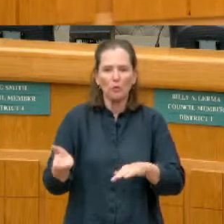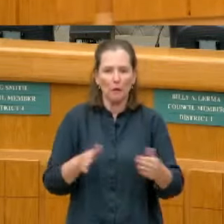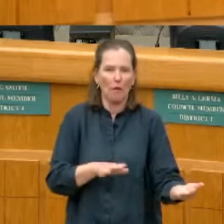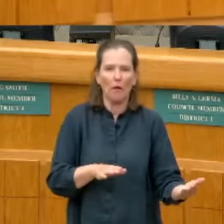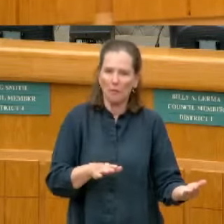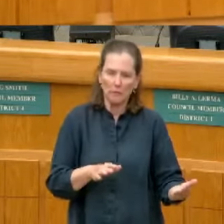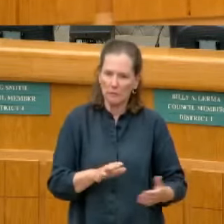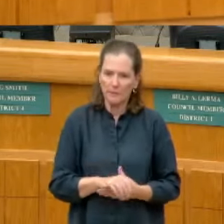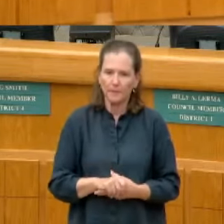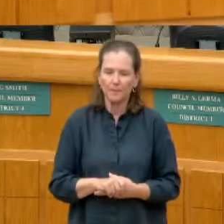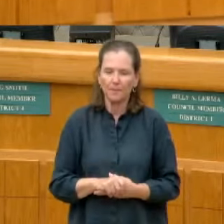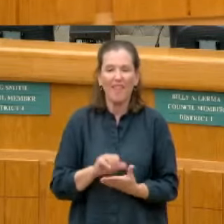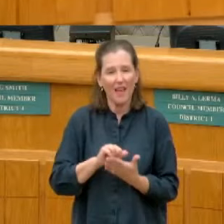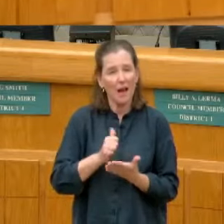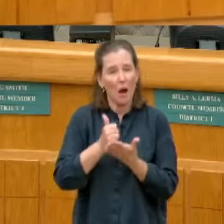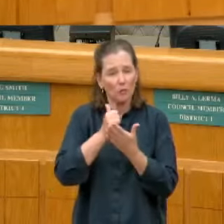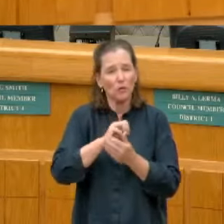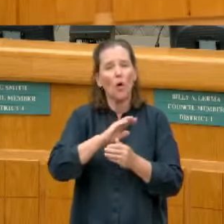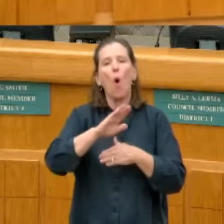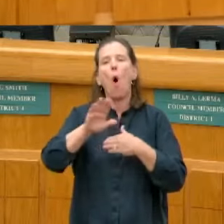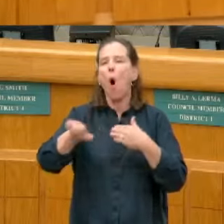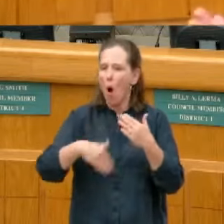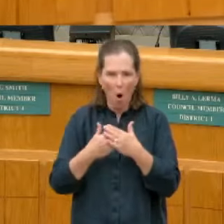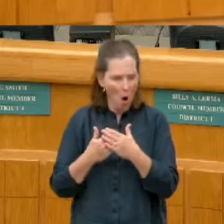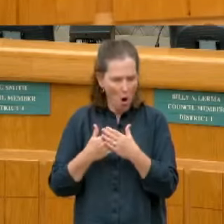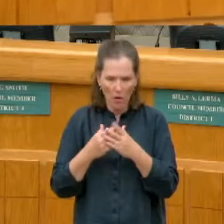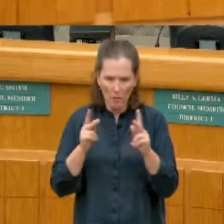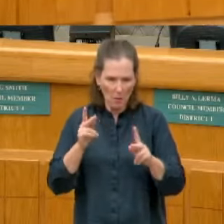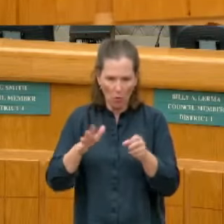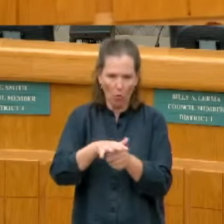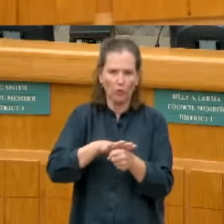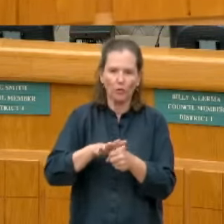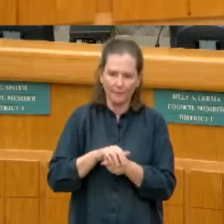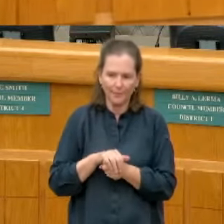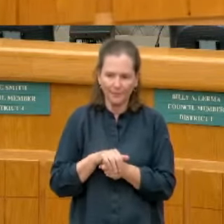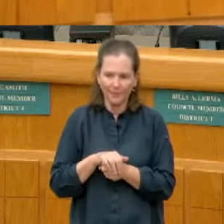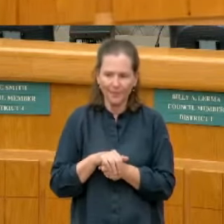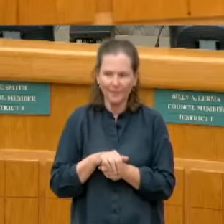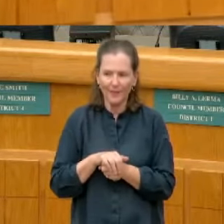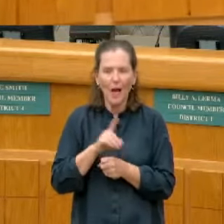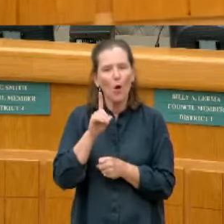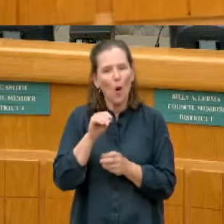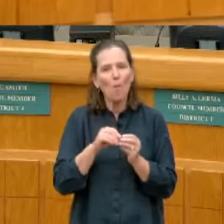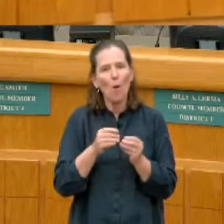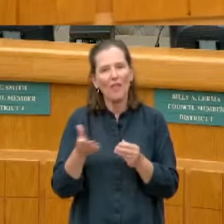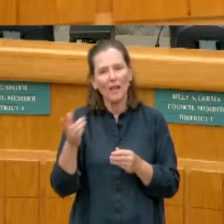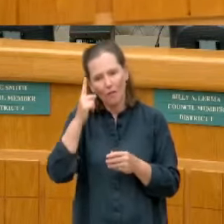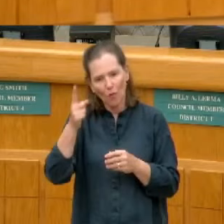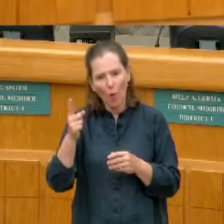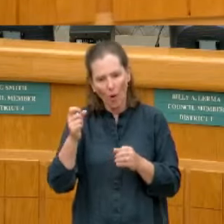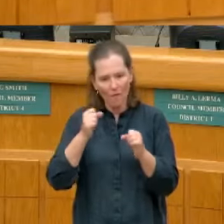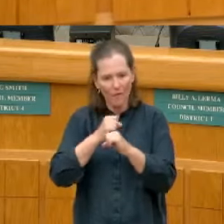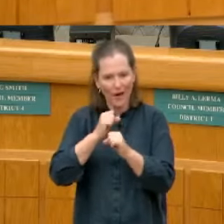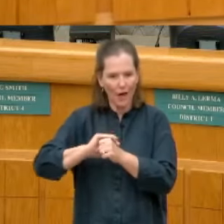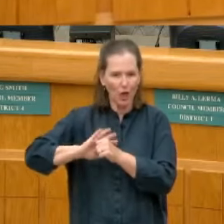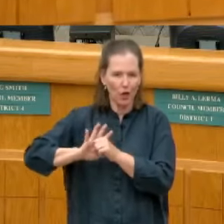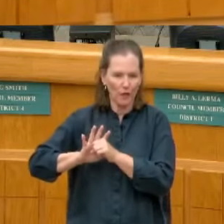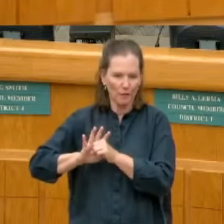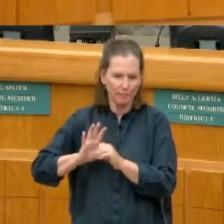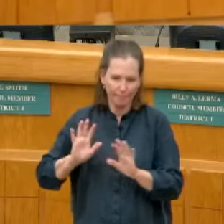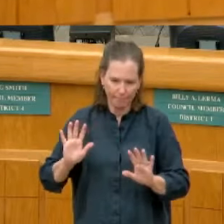us? So it's one more tool in our toolbox to fight COVID. And as I said, we're